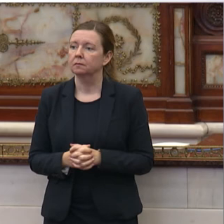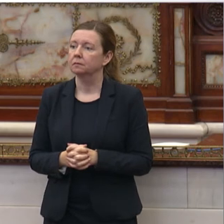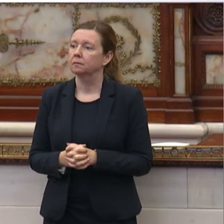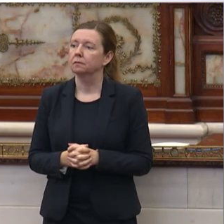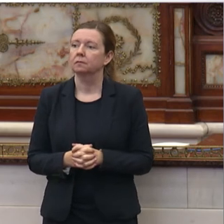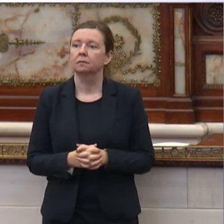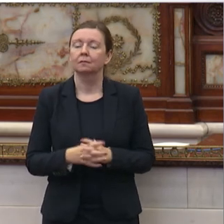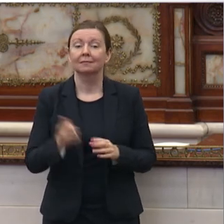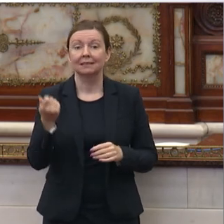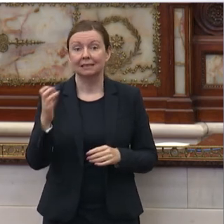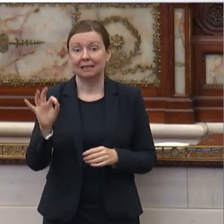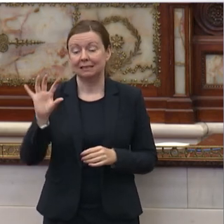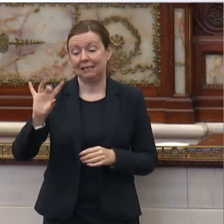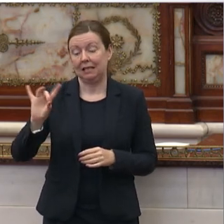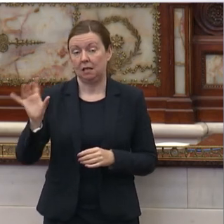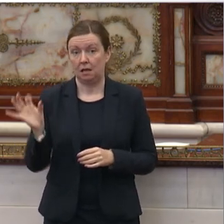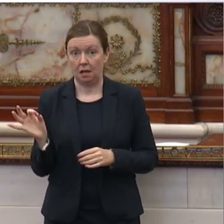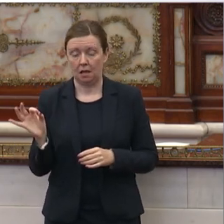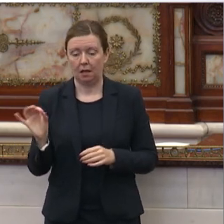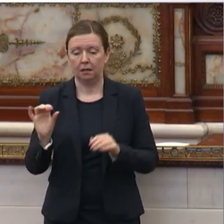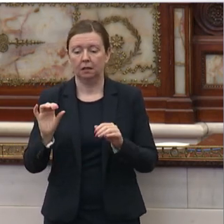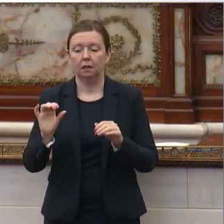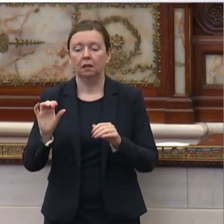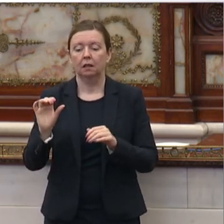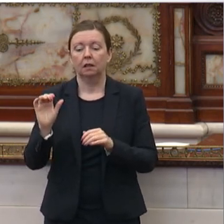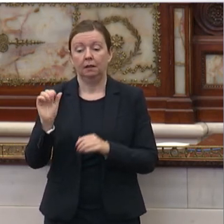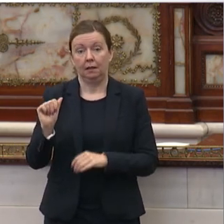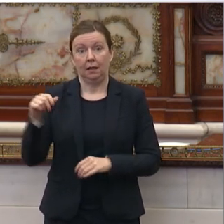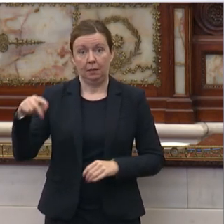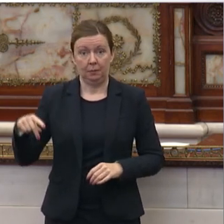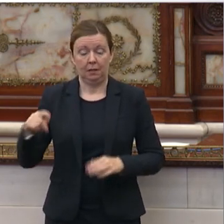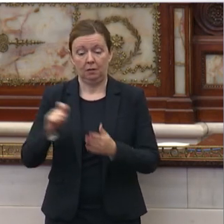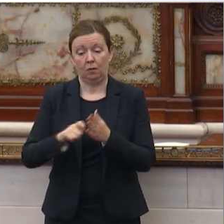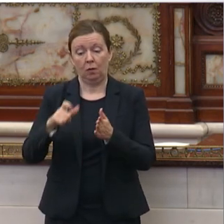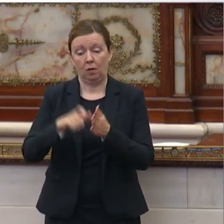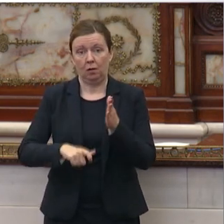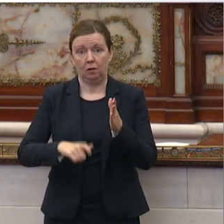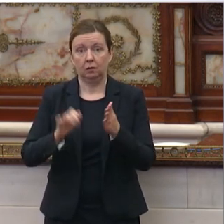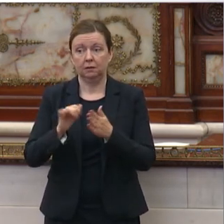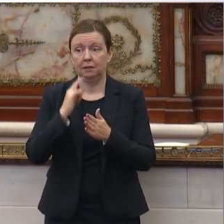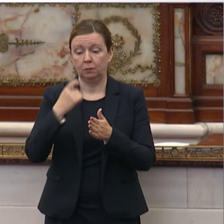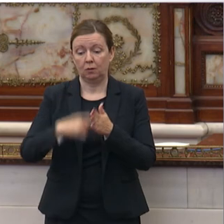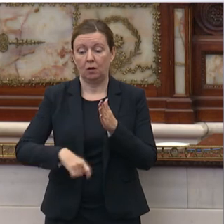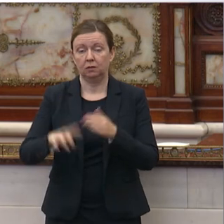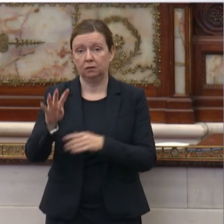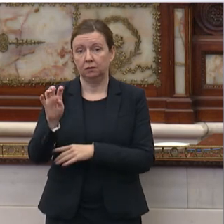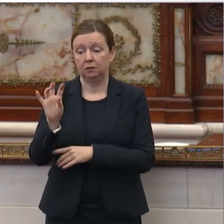In 1989, the Associated Press wrote an article stating that it would cost